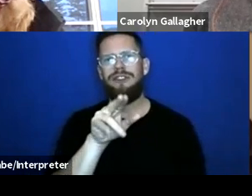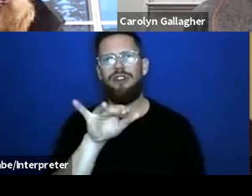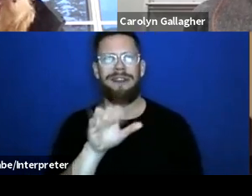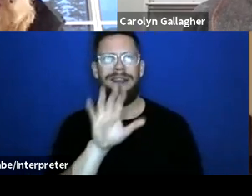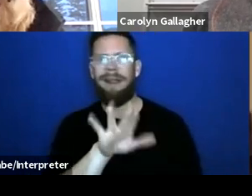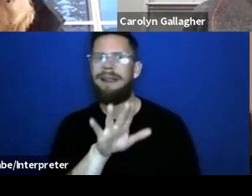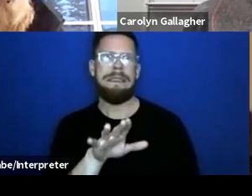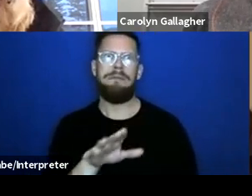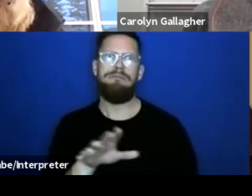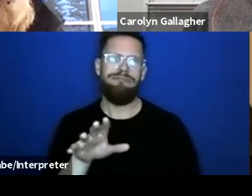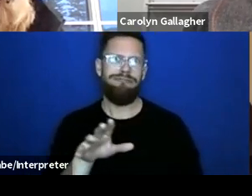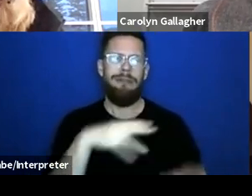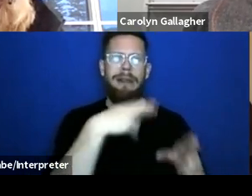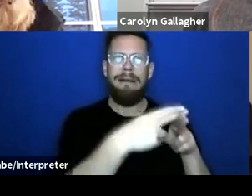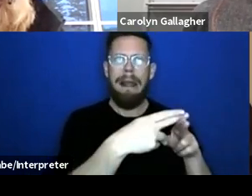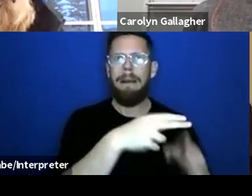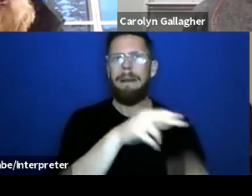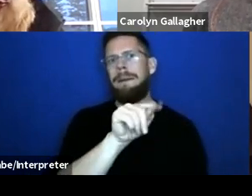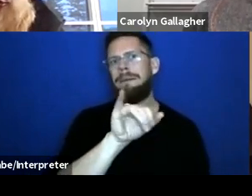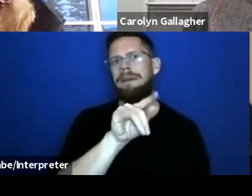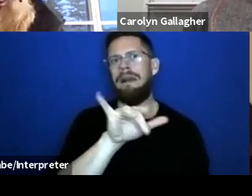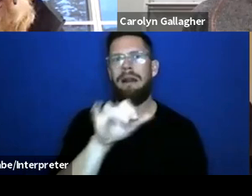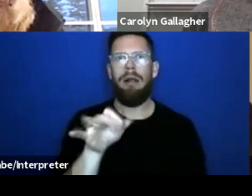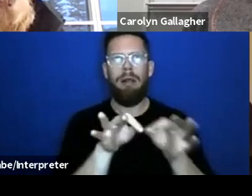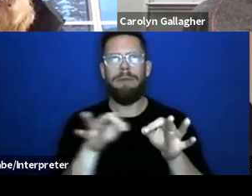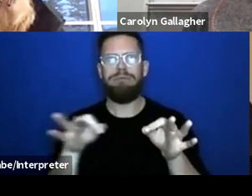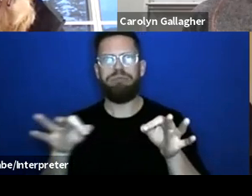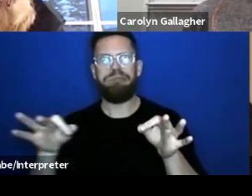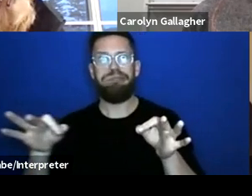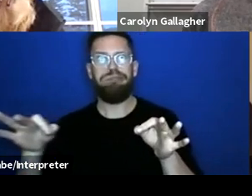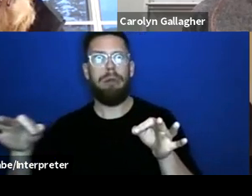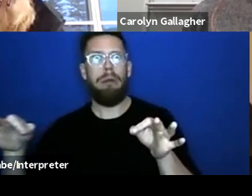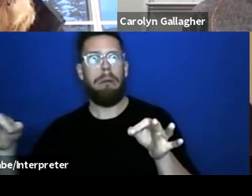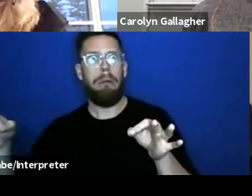growing every week. He doesn't know it yet, but he's gonna get another one soon.